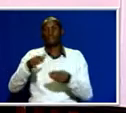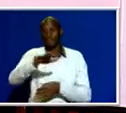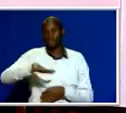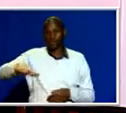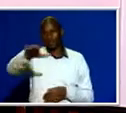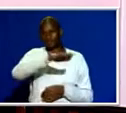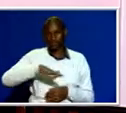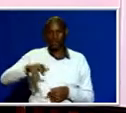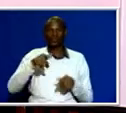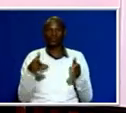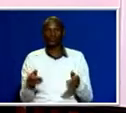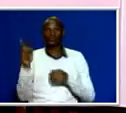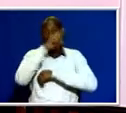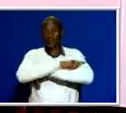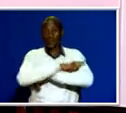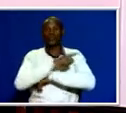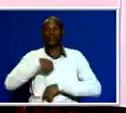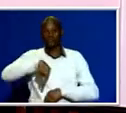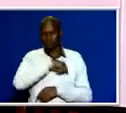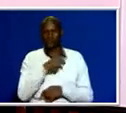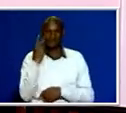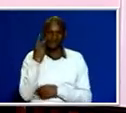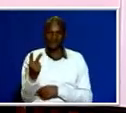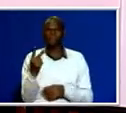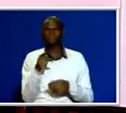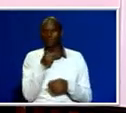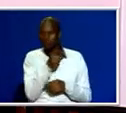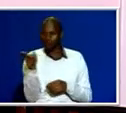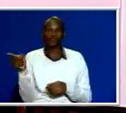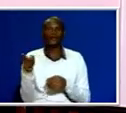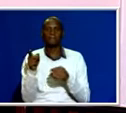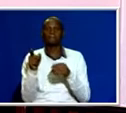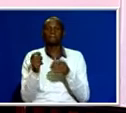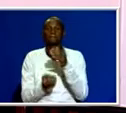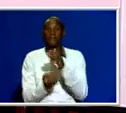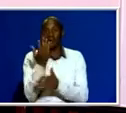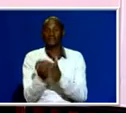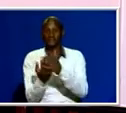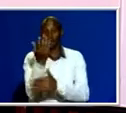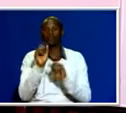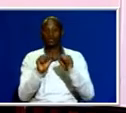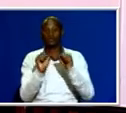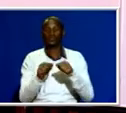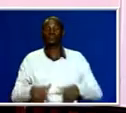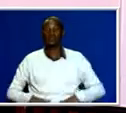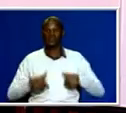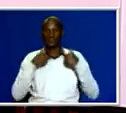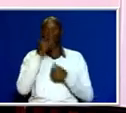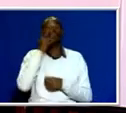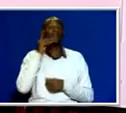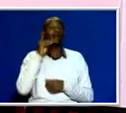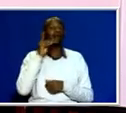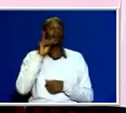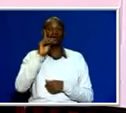Today, we are going to look at those plants that can survive in dry